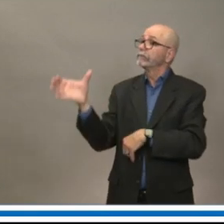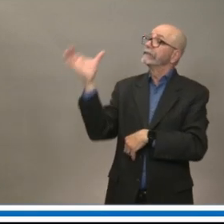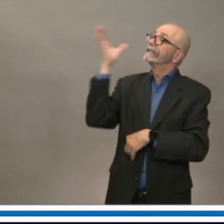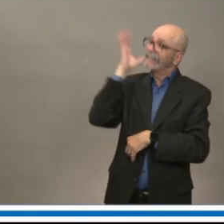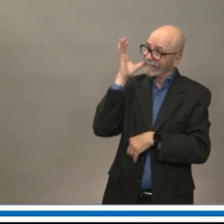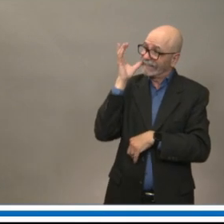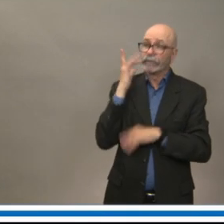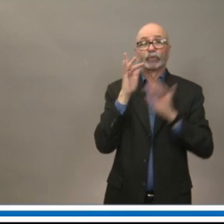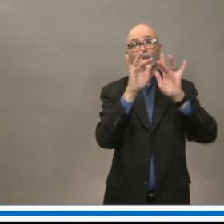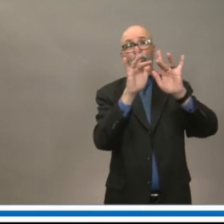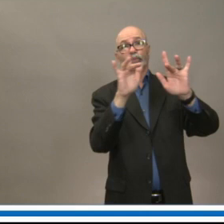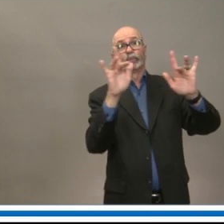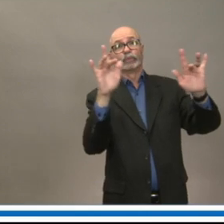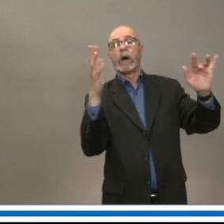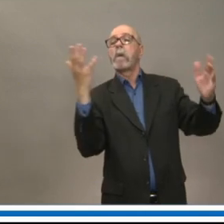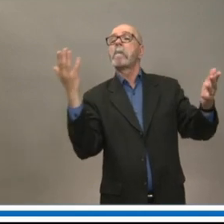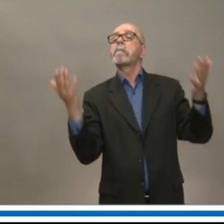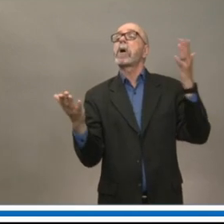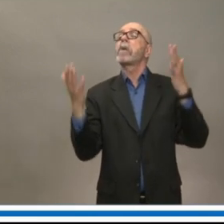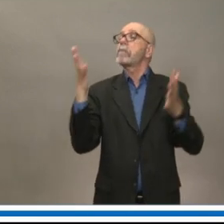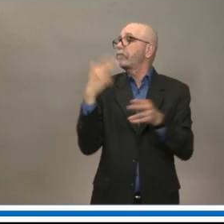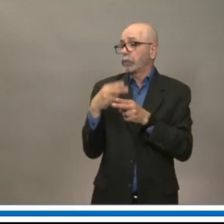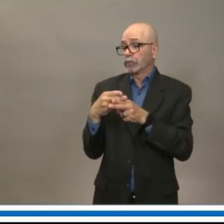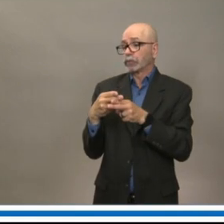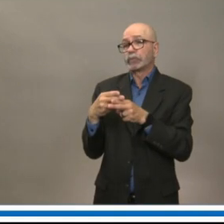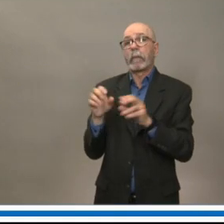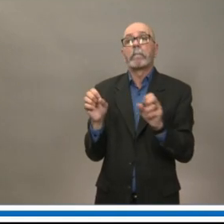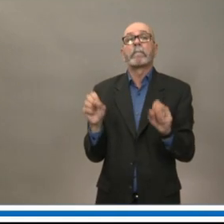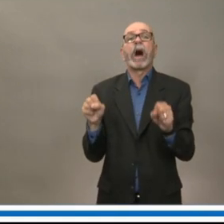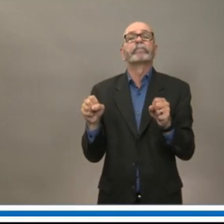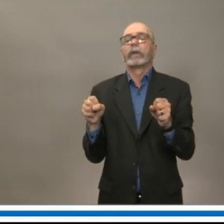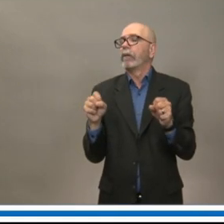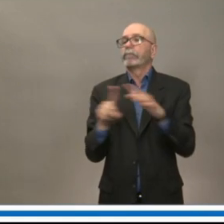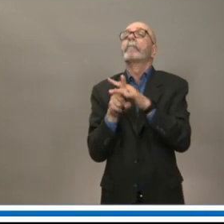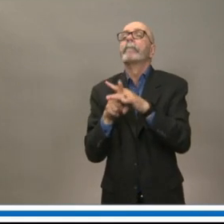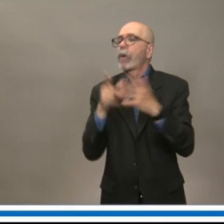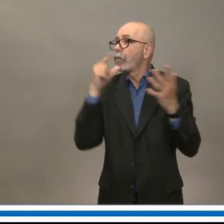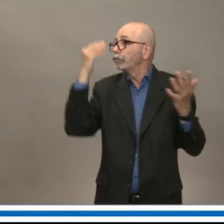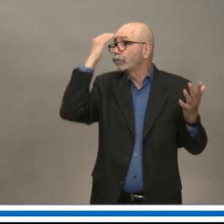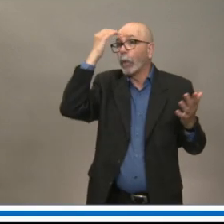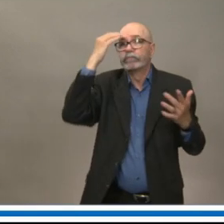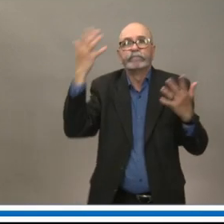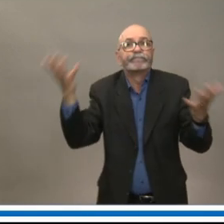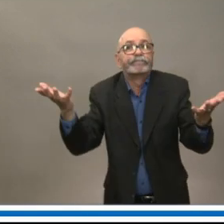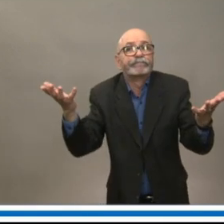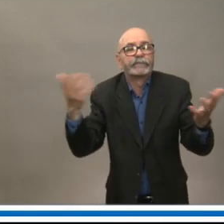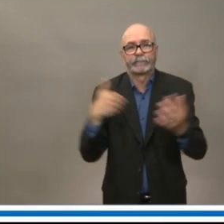communities quicker. Next question will go to John McPhee with the Chronicle Herald.